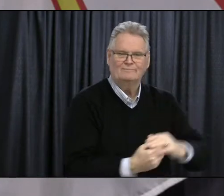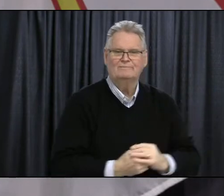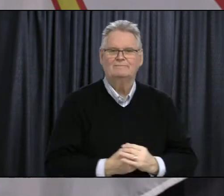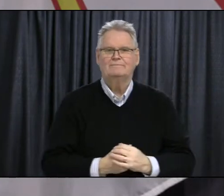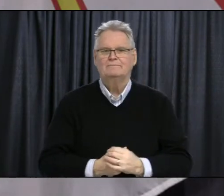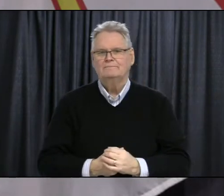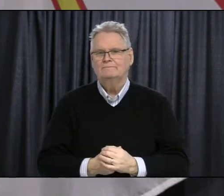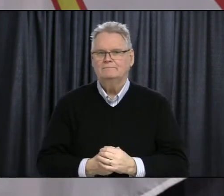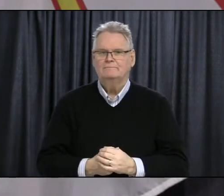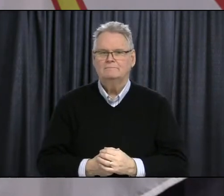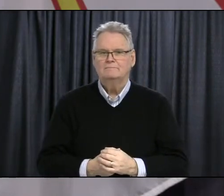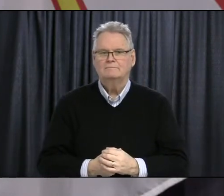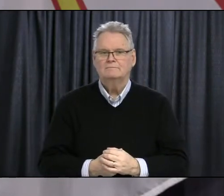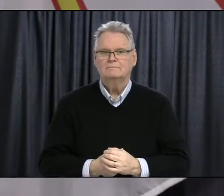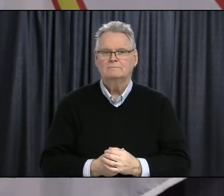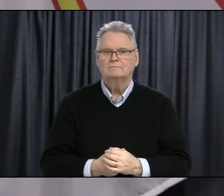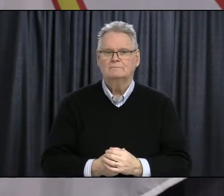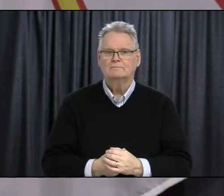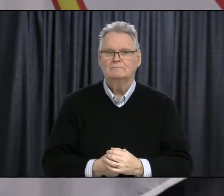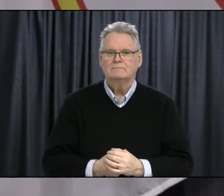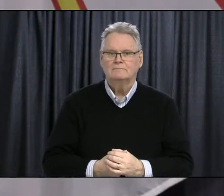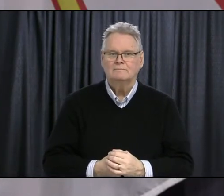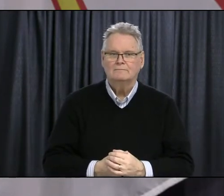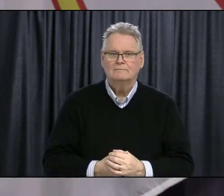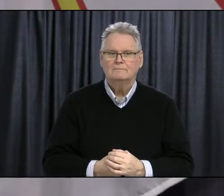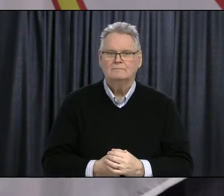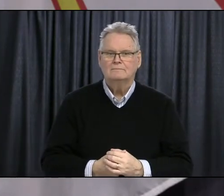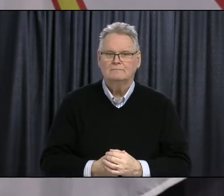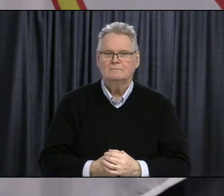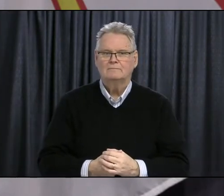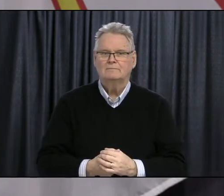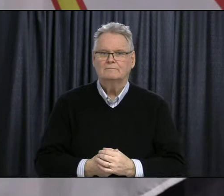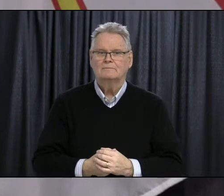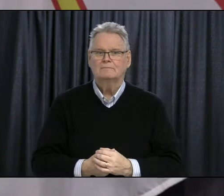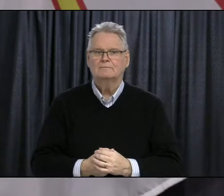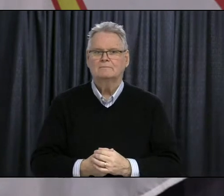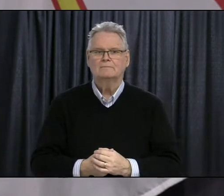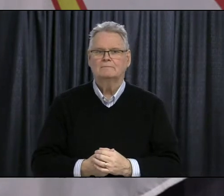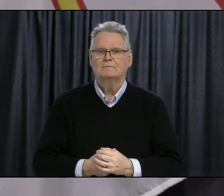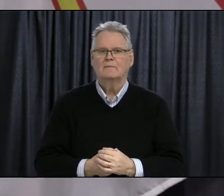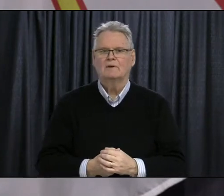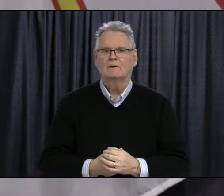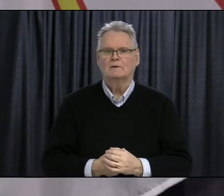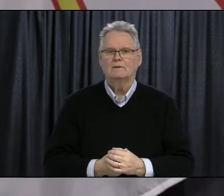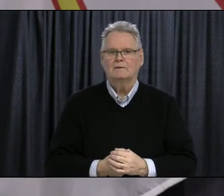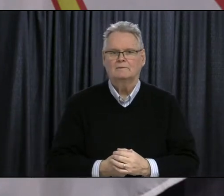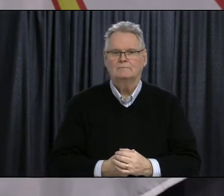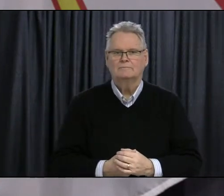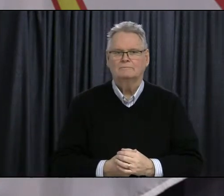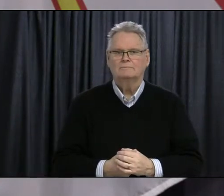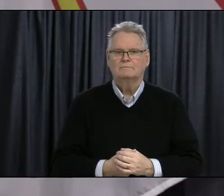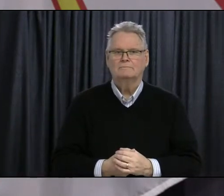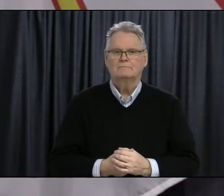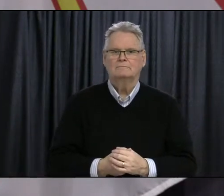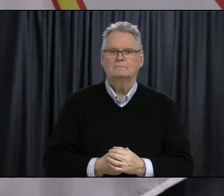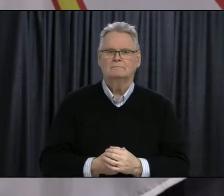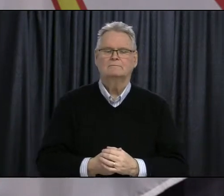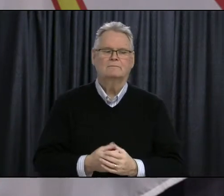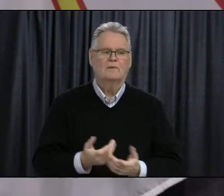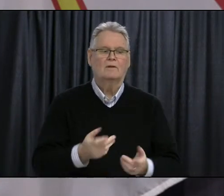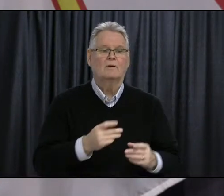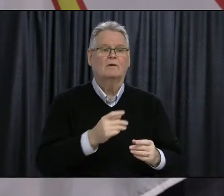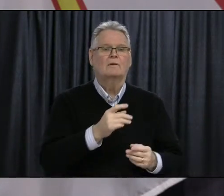become a case and then could pass it on to the parent, right? So there are some situations where a contact of a contact may